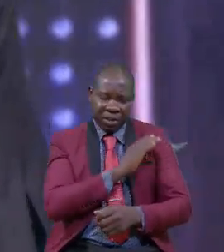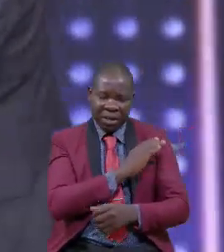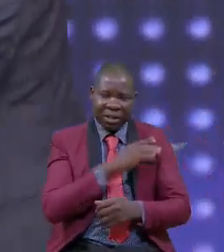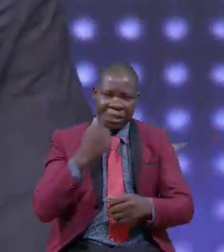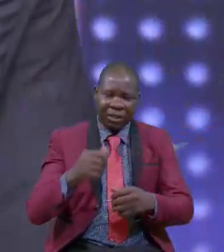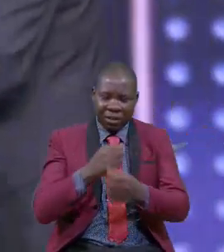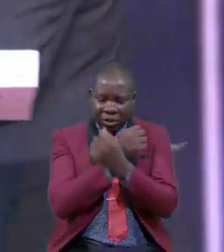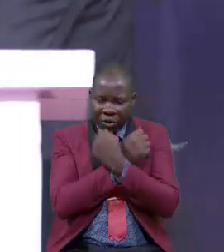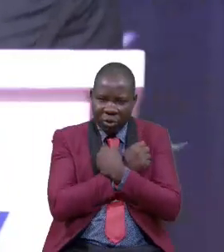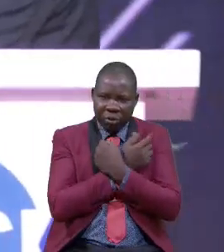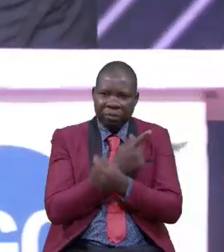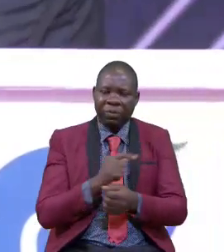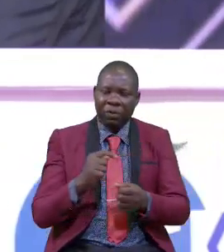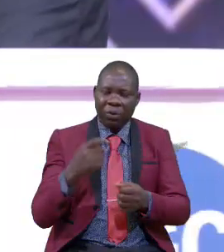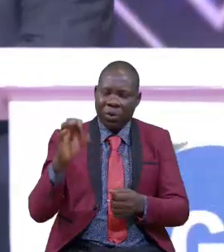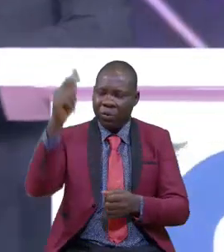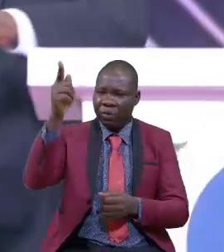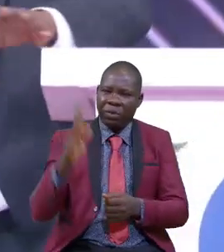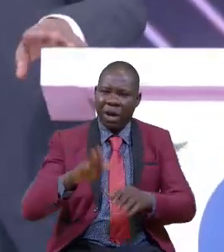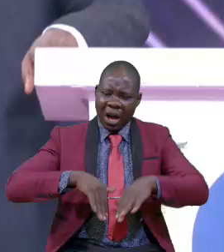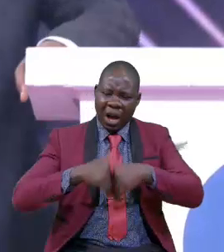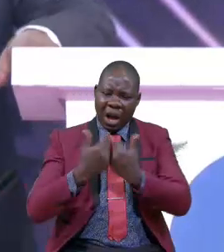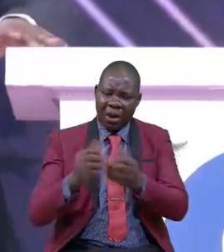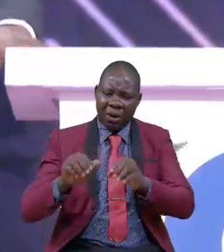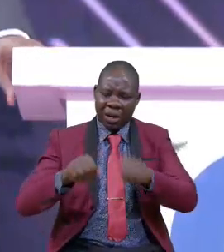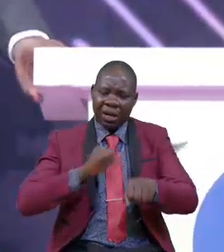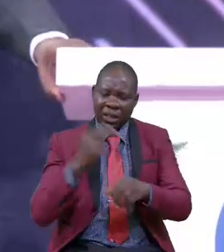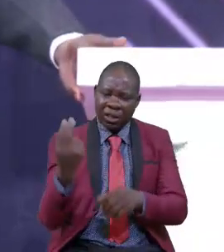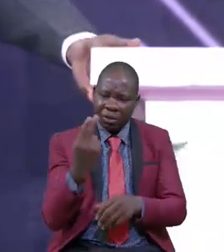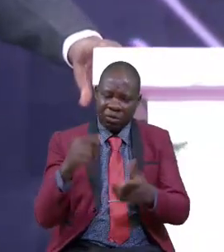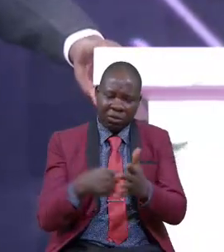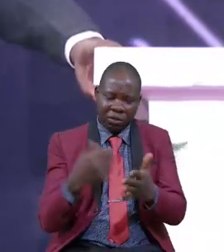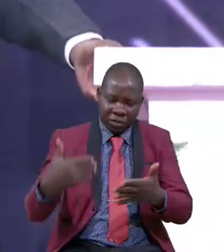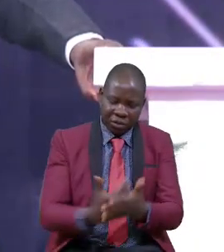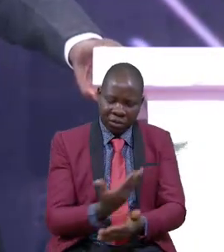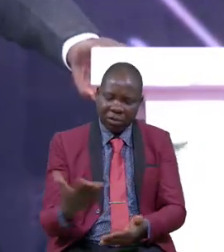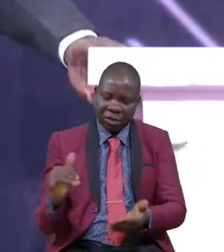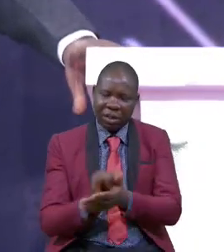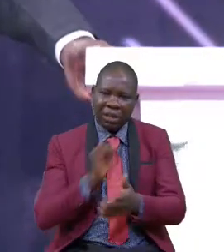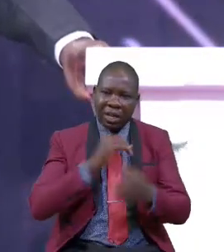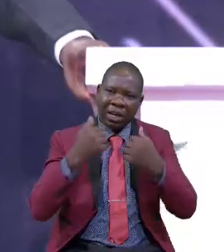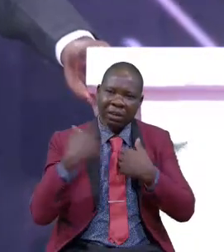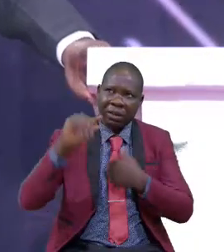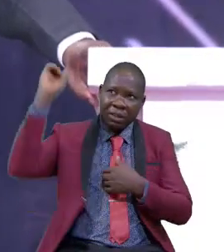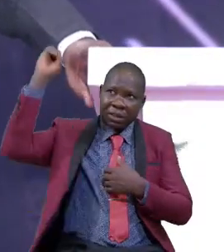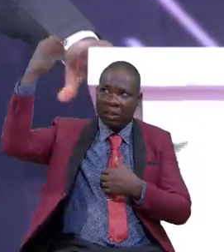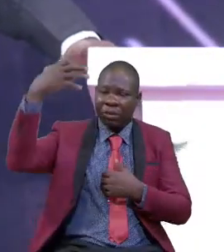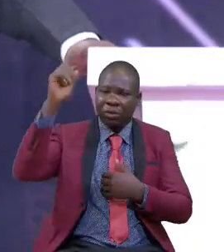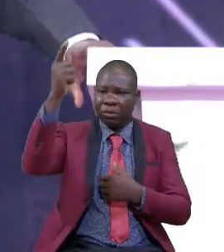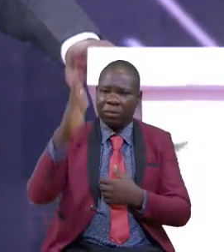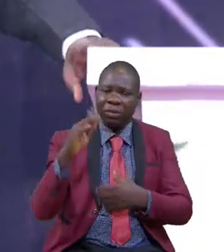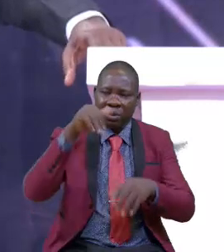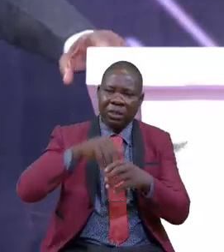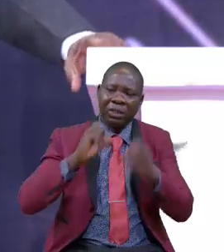I make use of this new thing that I have? The grace of God in abundance. We go on our knees or